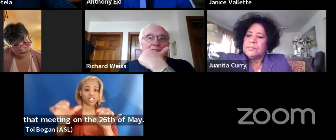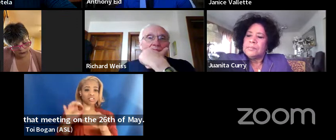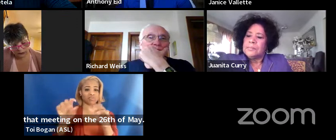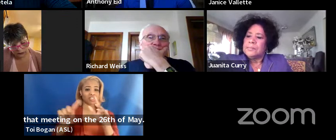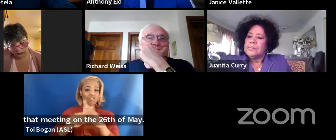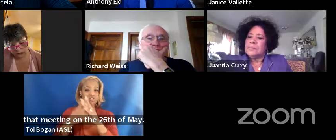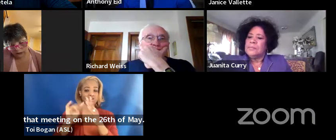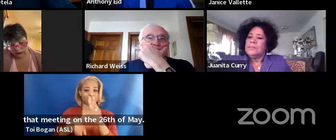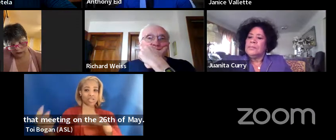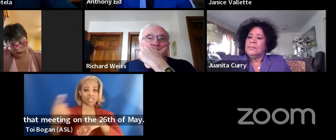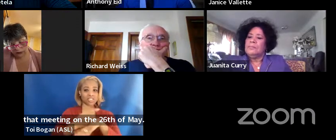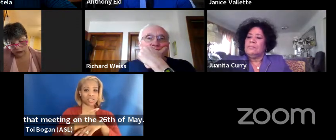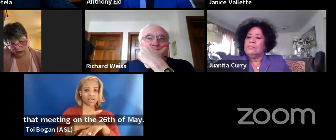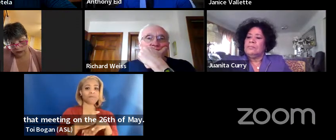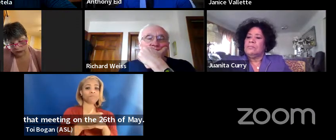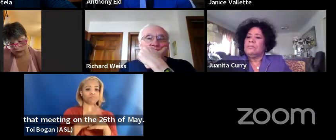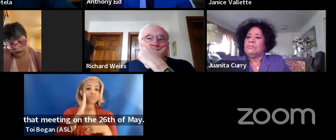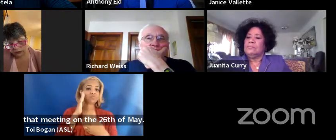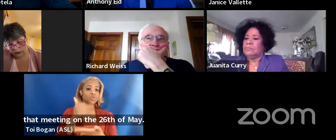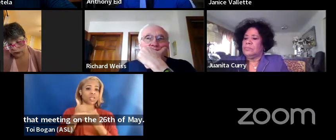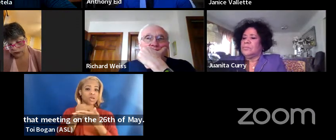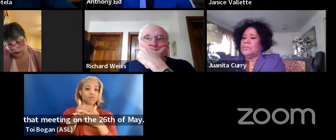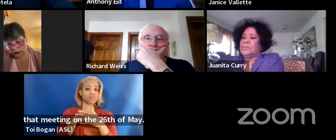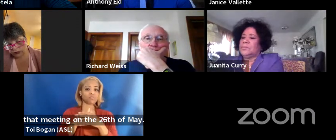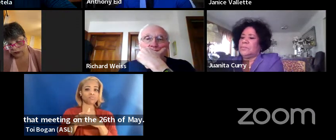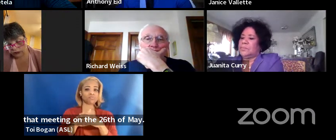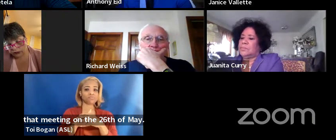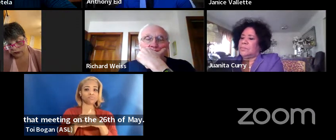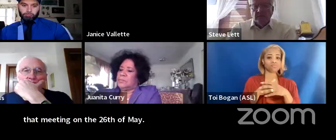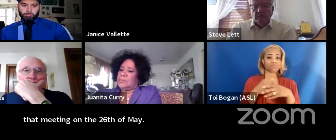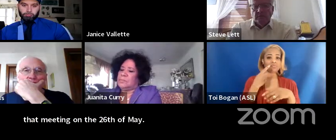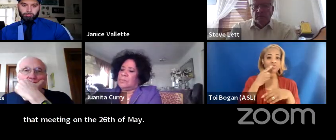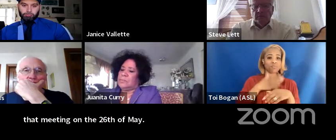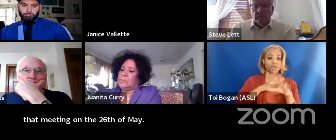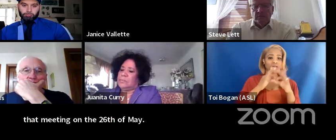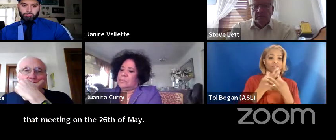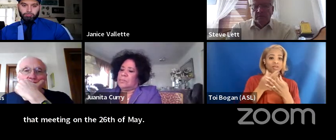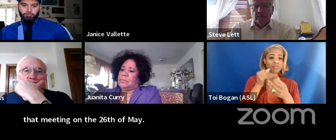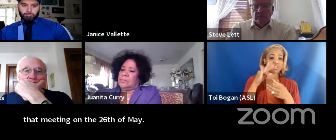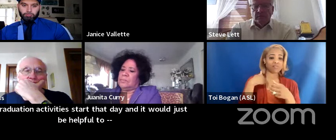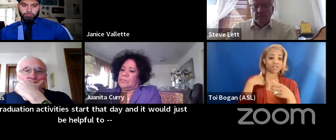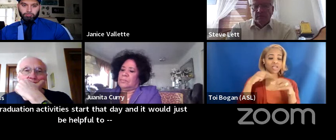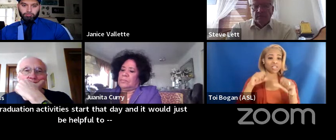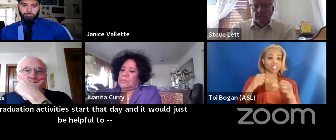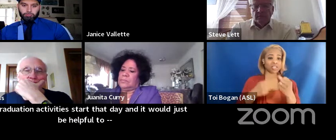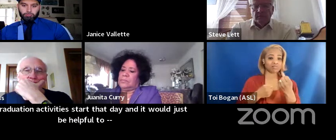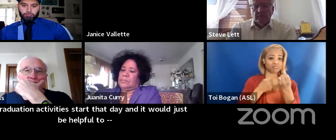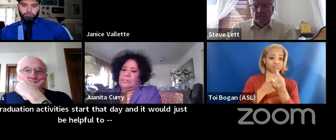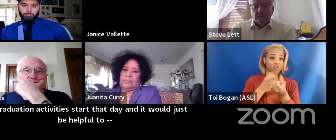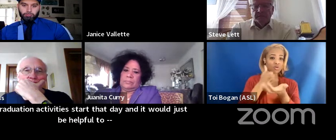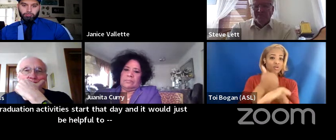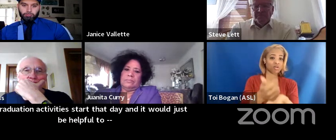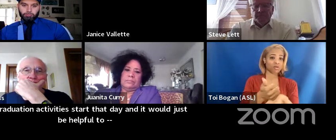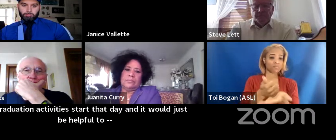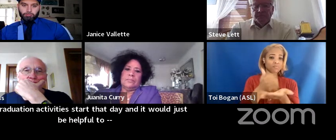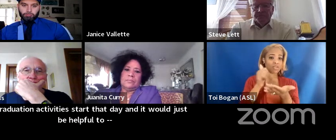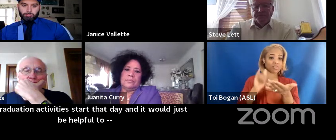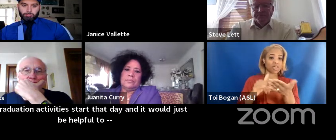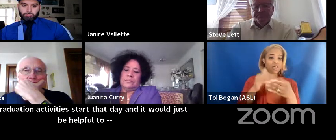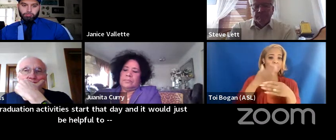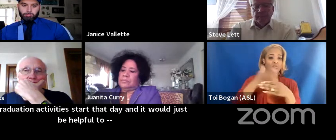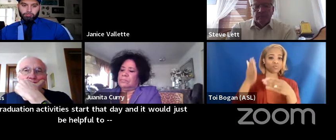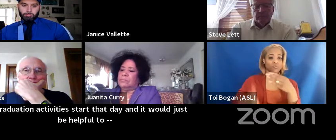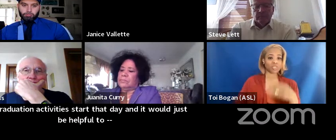day, and it would just be helpful for my family if I could help out and be supportive, you know, for that entire weekend.